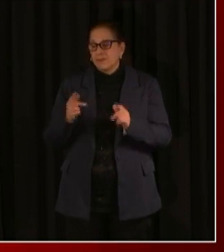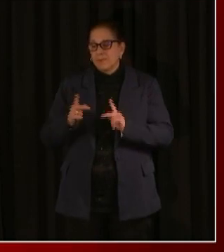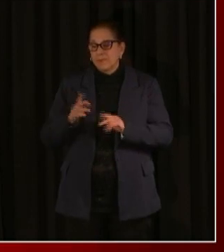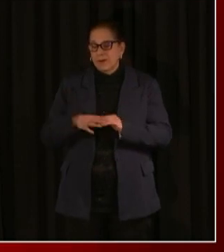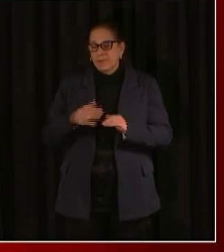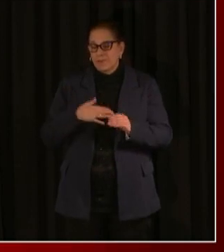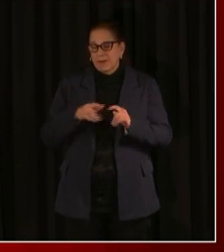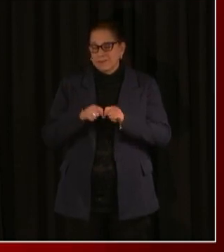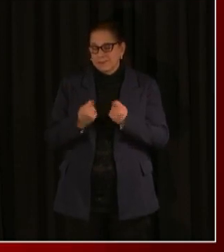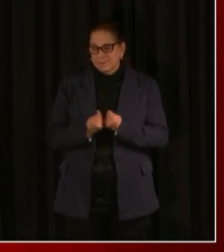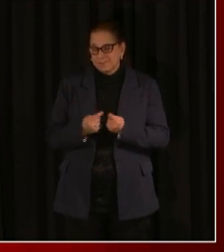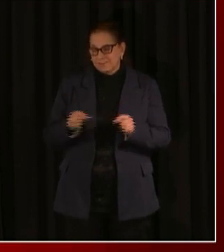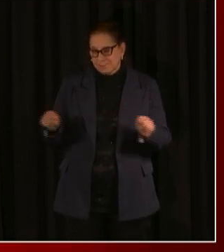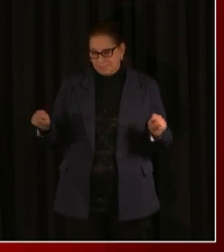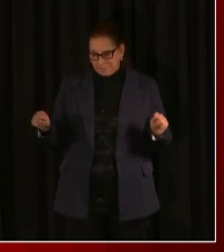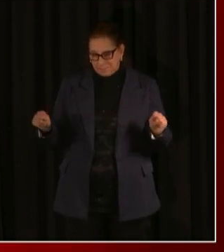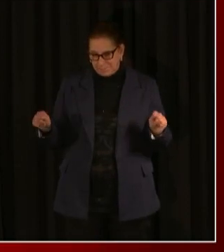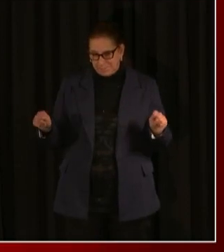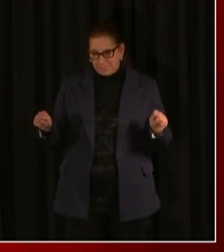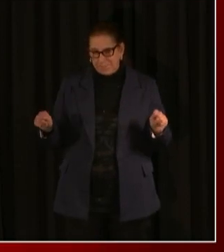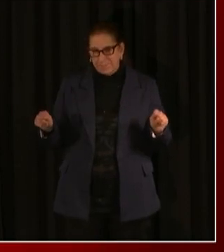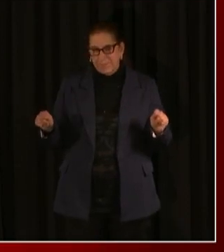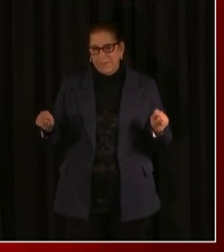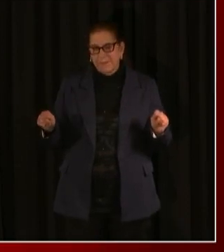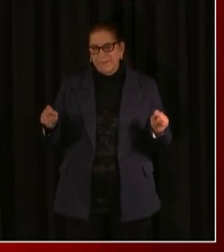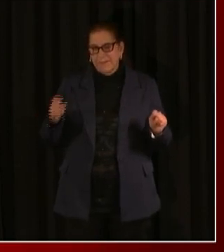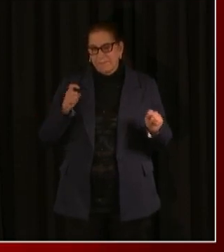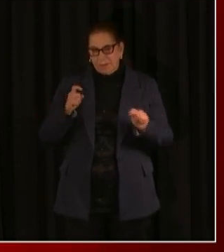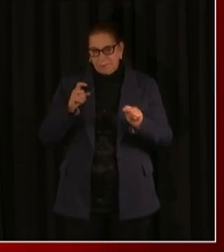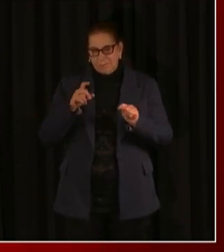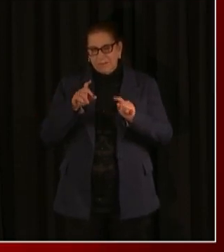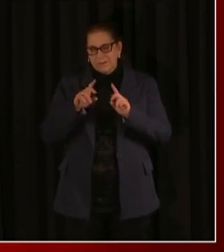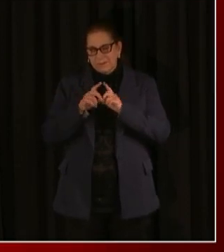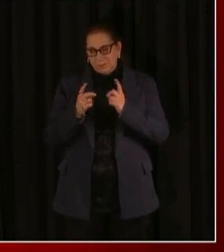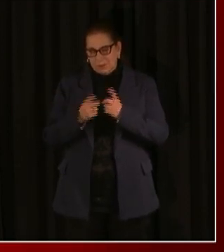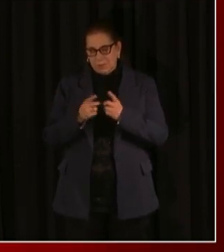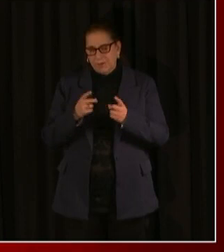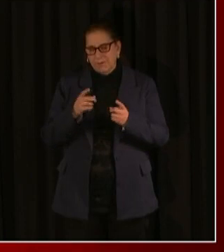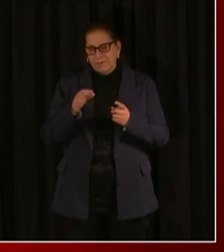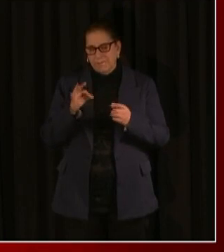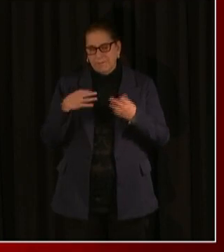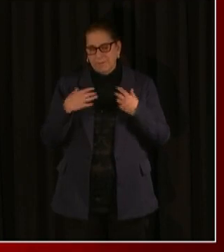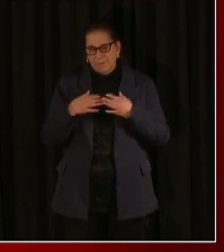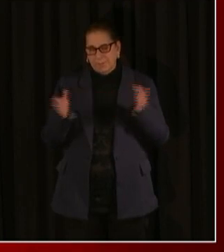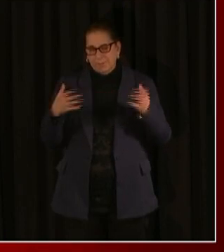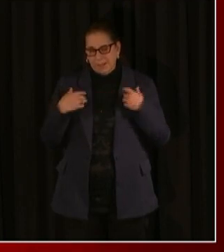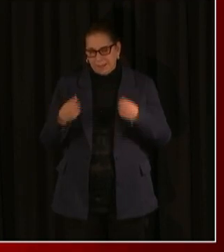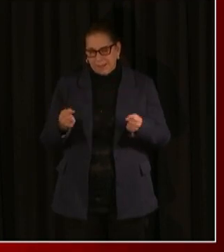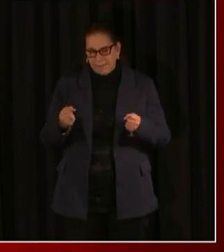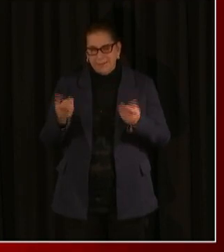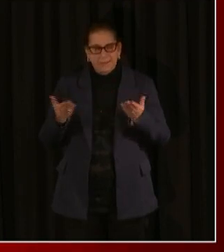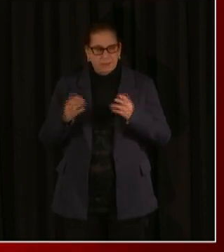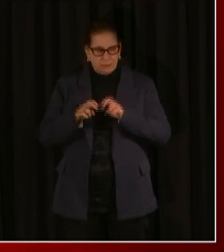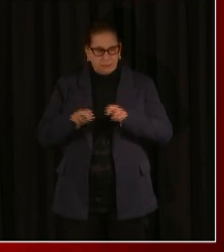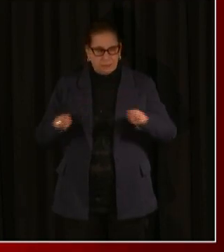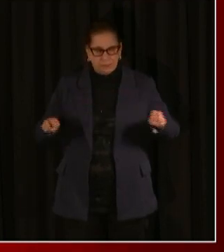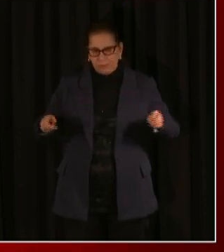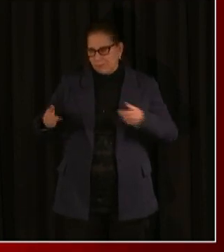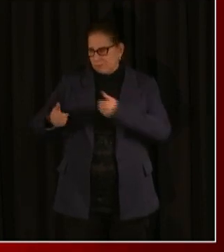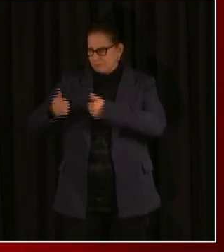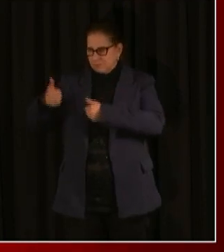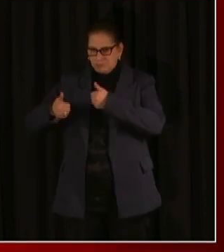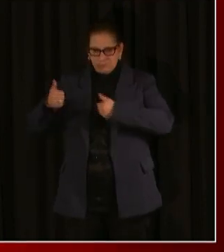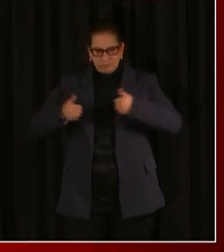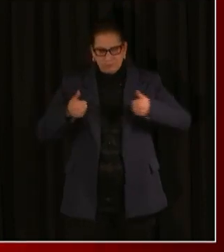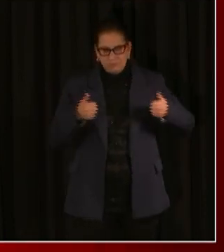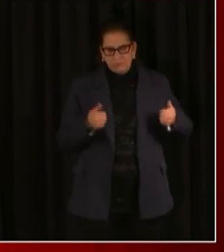of communications and community relations for DC Health. So I want to let you all know who's also on hand to answer questions. So we're going to go to